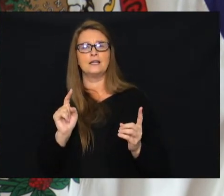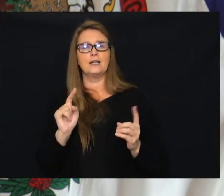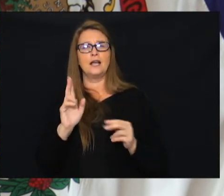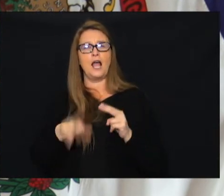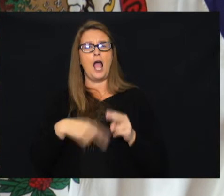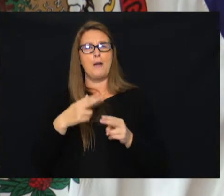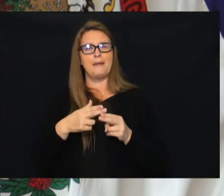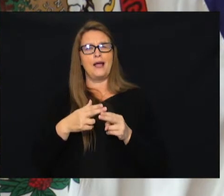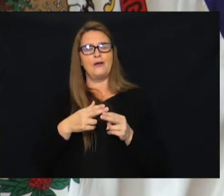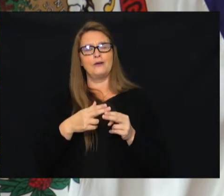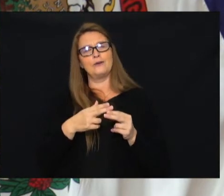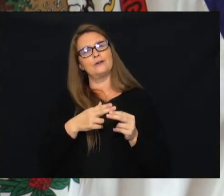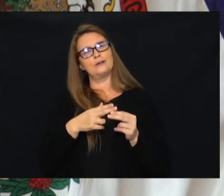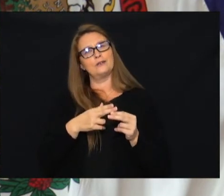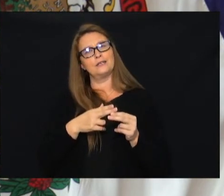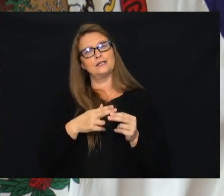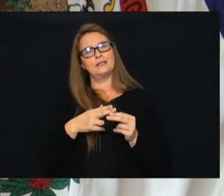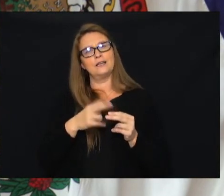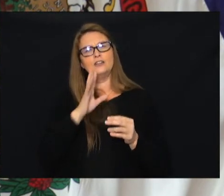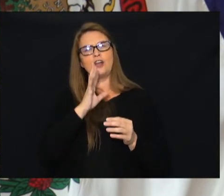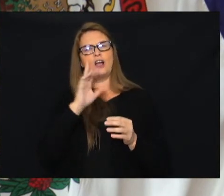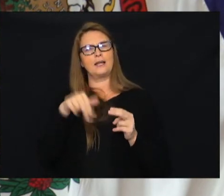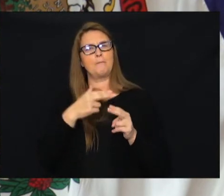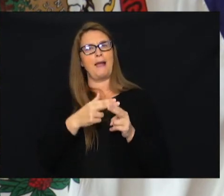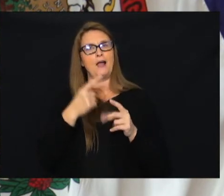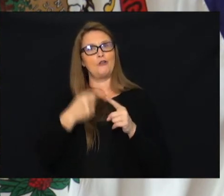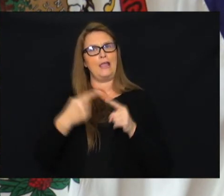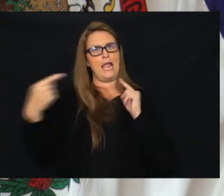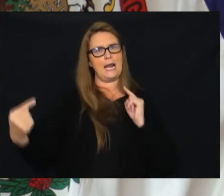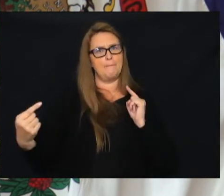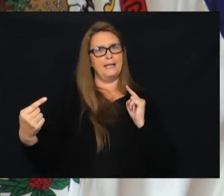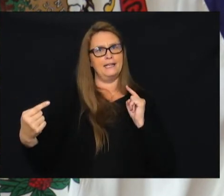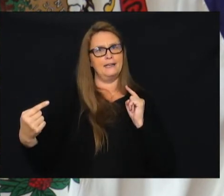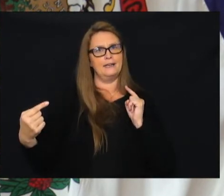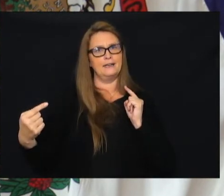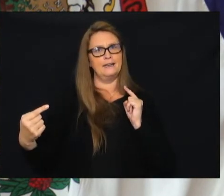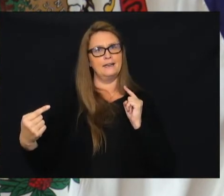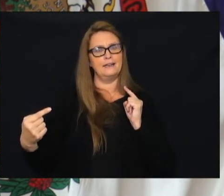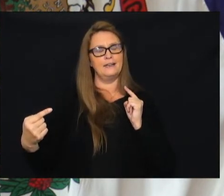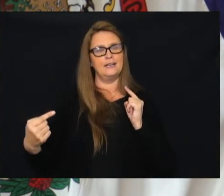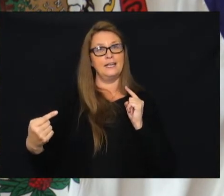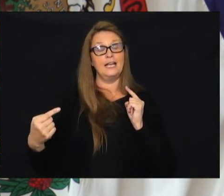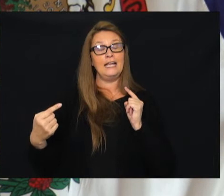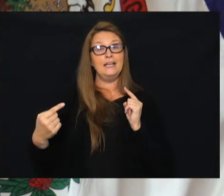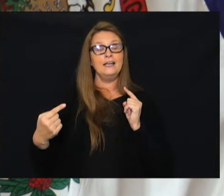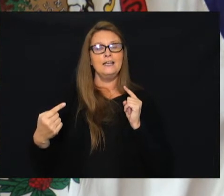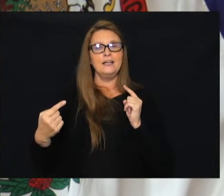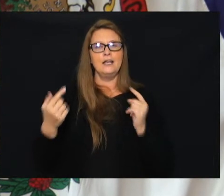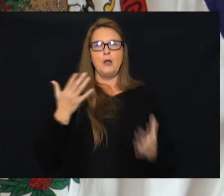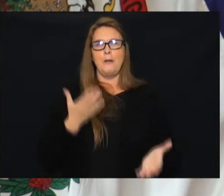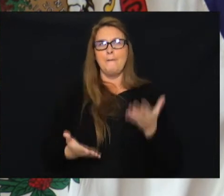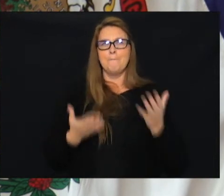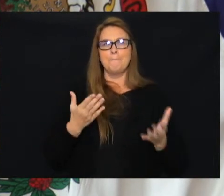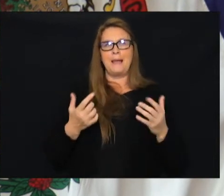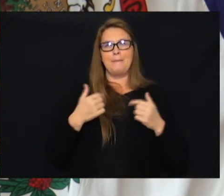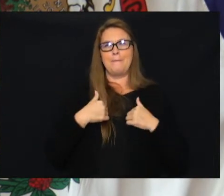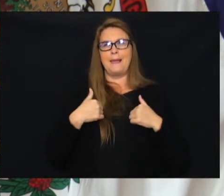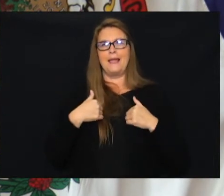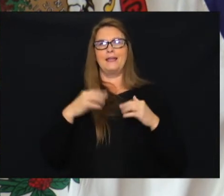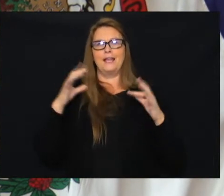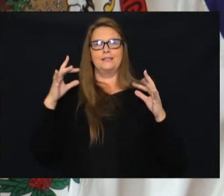to the enemy, basically that I mean, if maybe I could put it in a